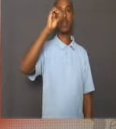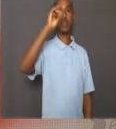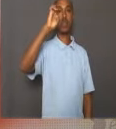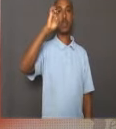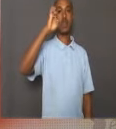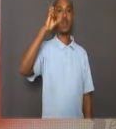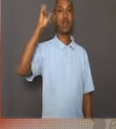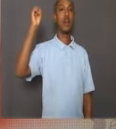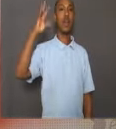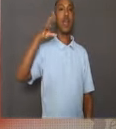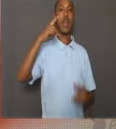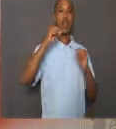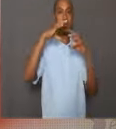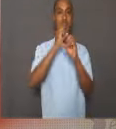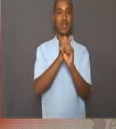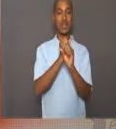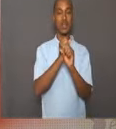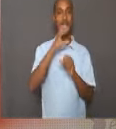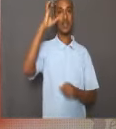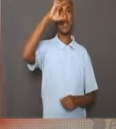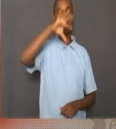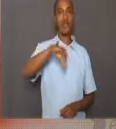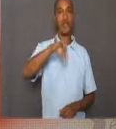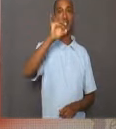experiments that led to that discovery.